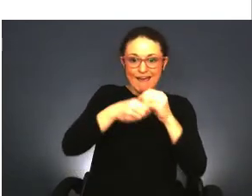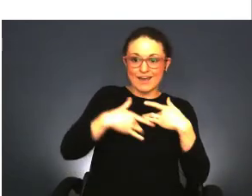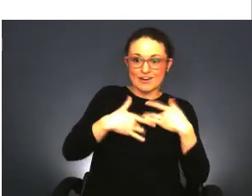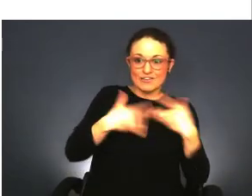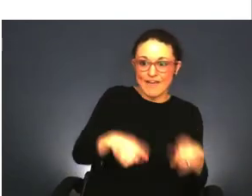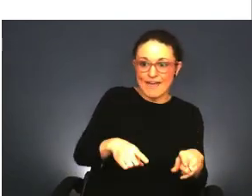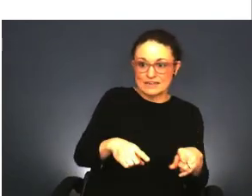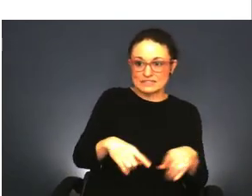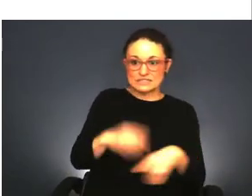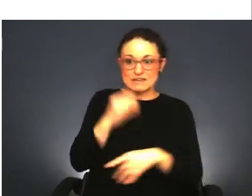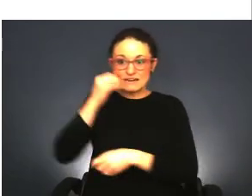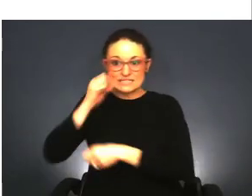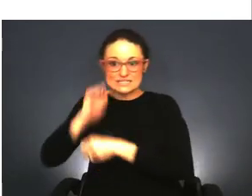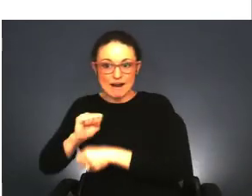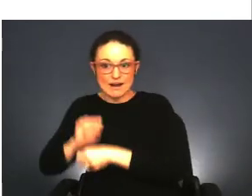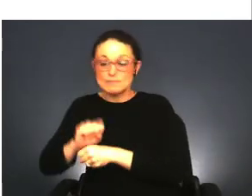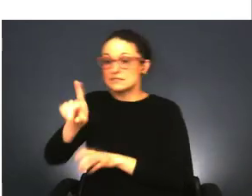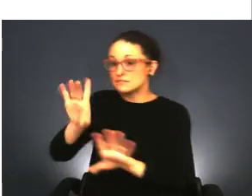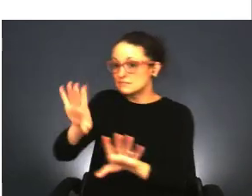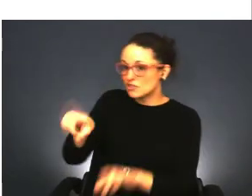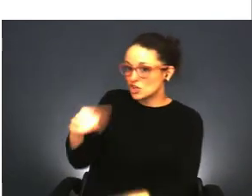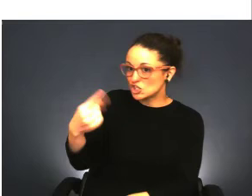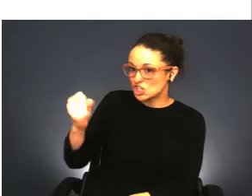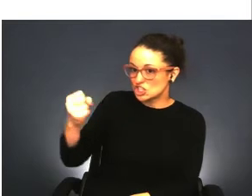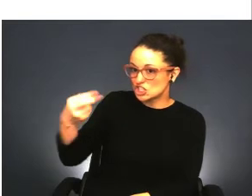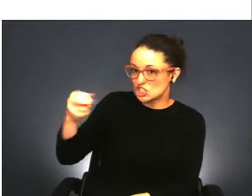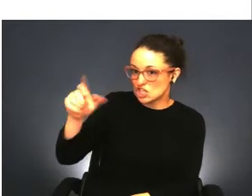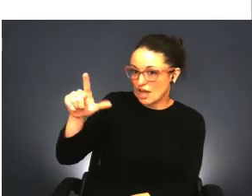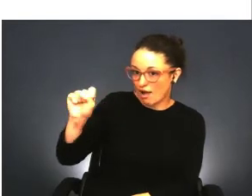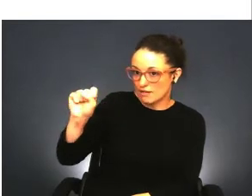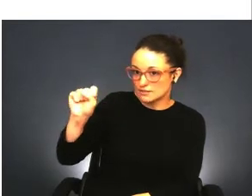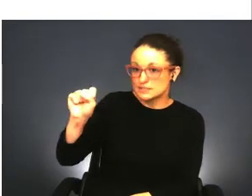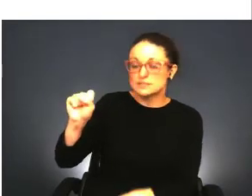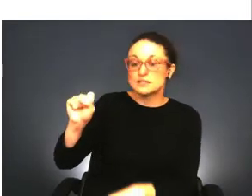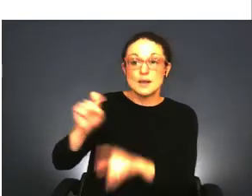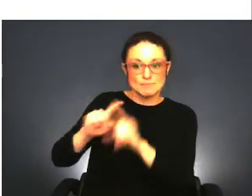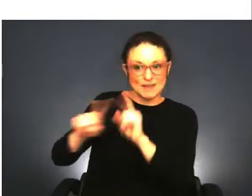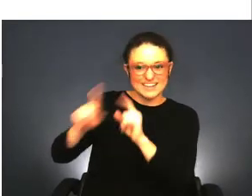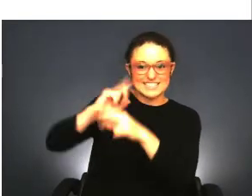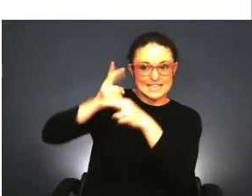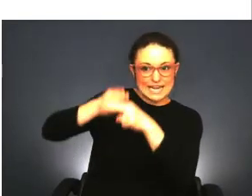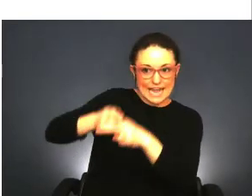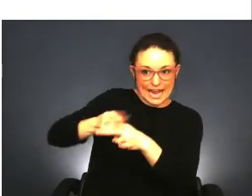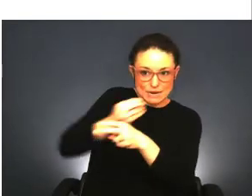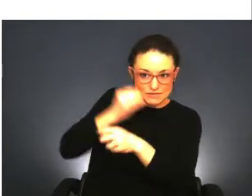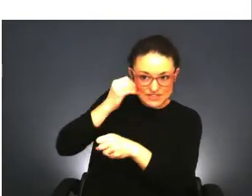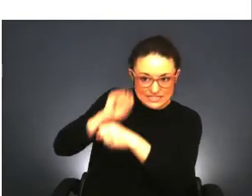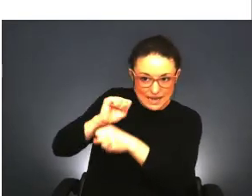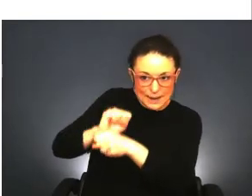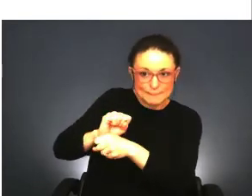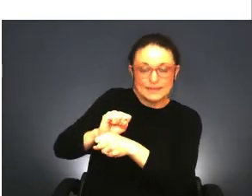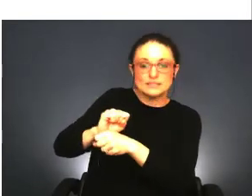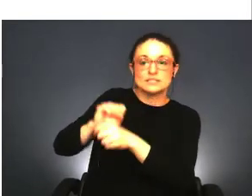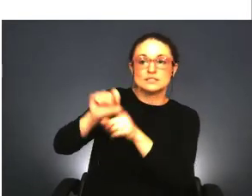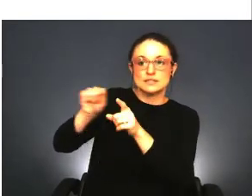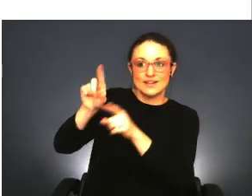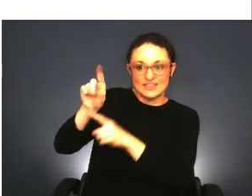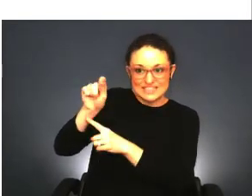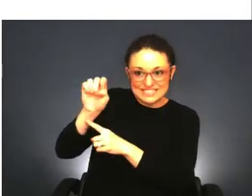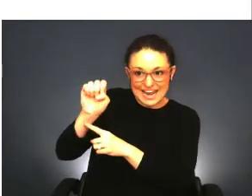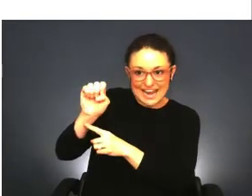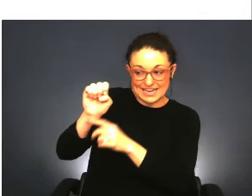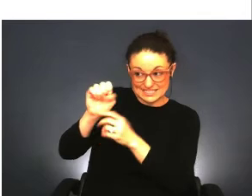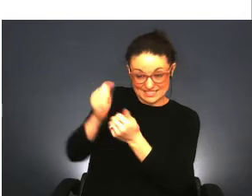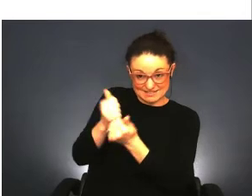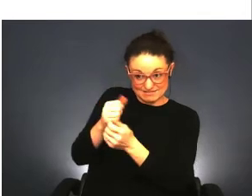They're just shells of assignments, the name of the assignment and the date in the calendar. And when you do that, then